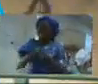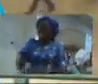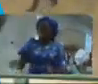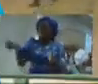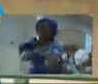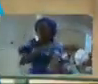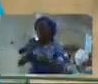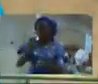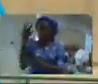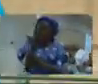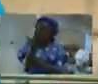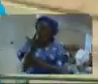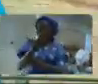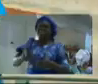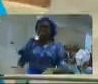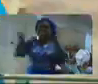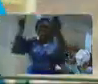winning.